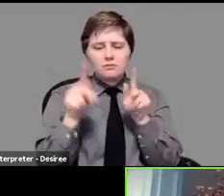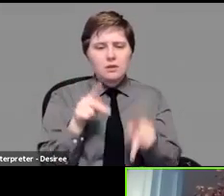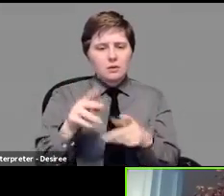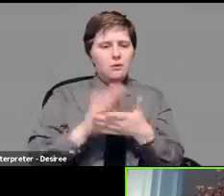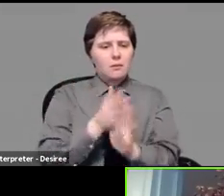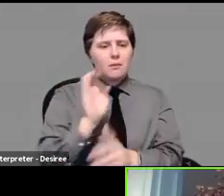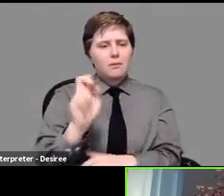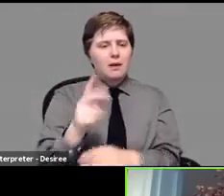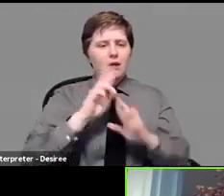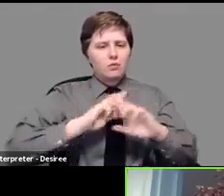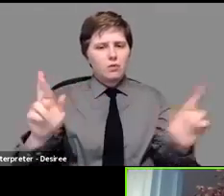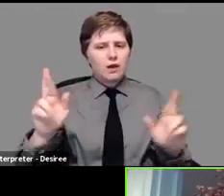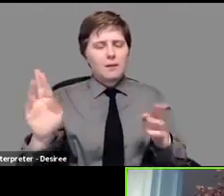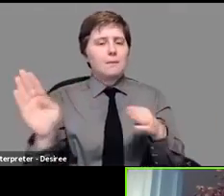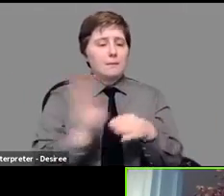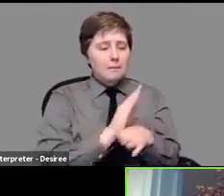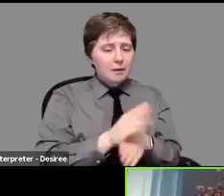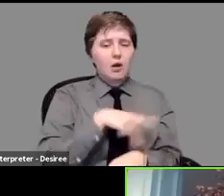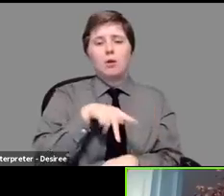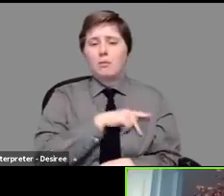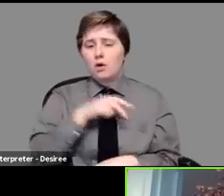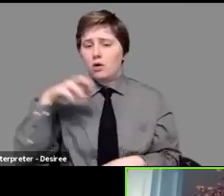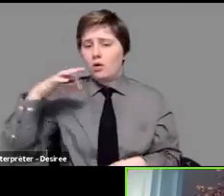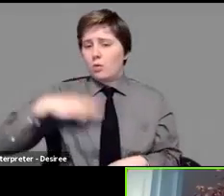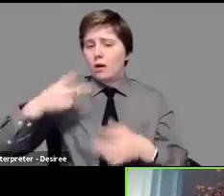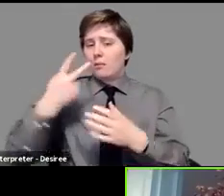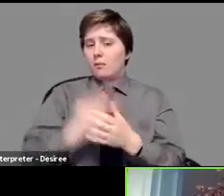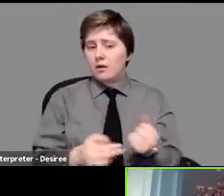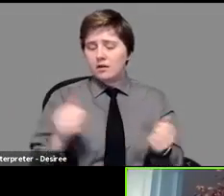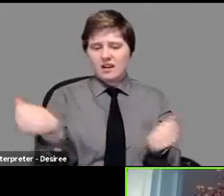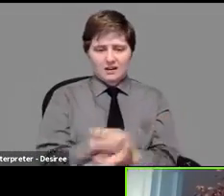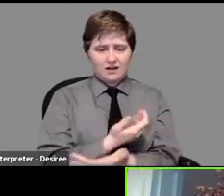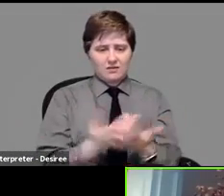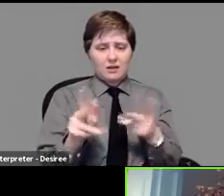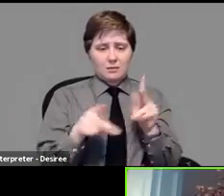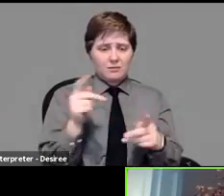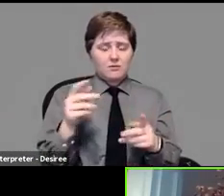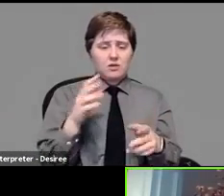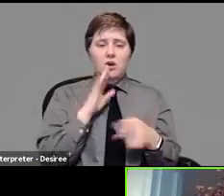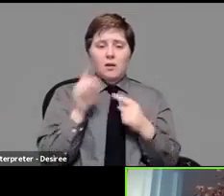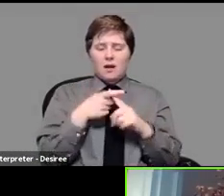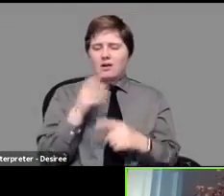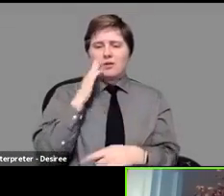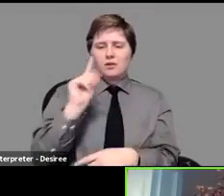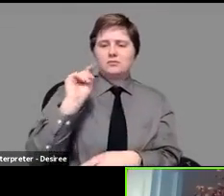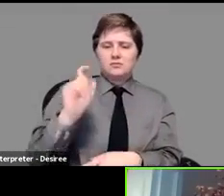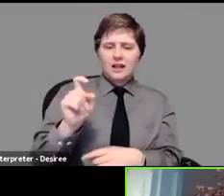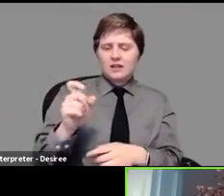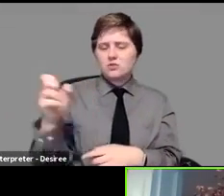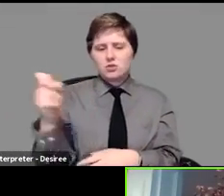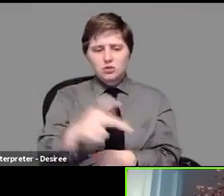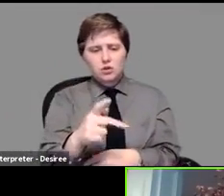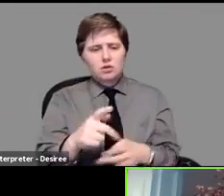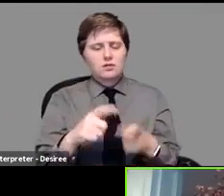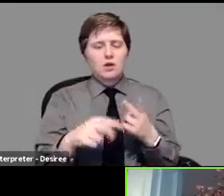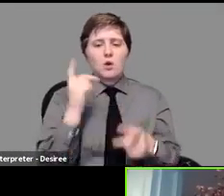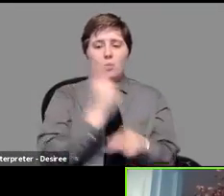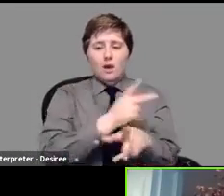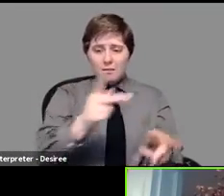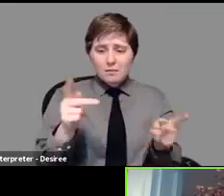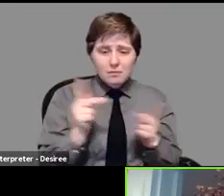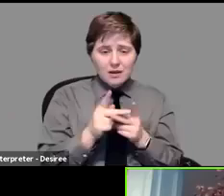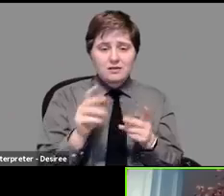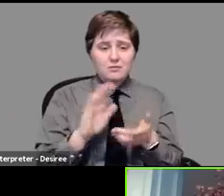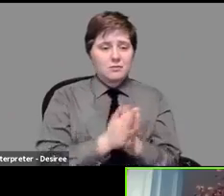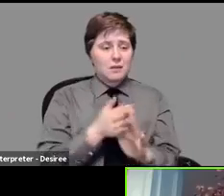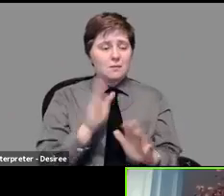that's business and personal credit, as well as all the things that folks have mentioned about their tax returns and being in the right place to be bankable.